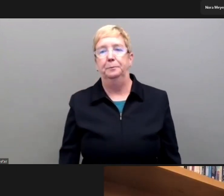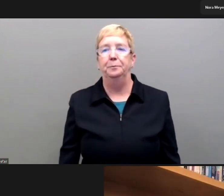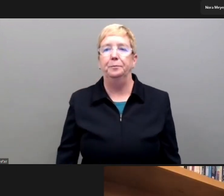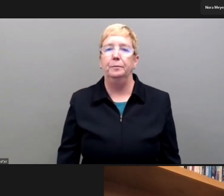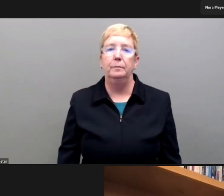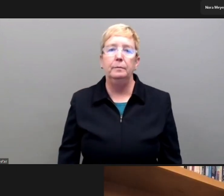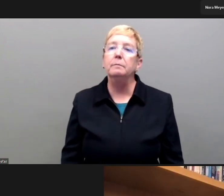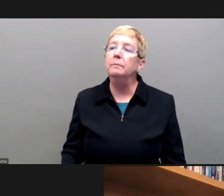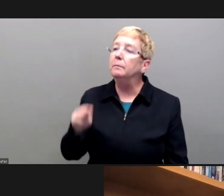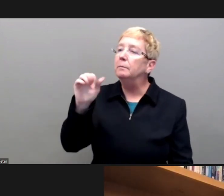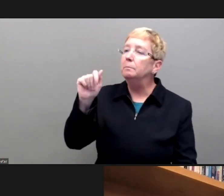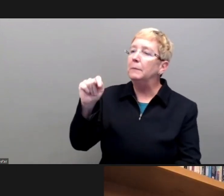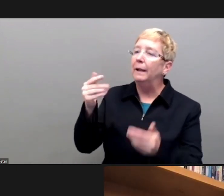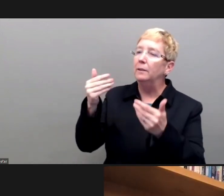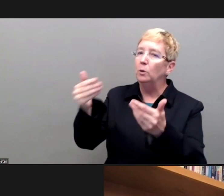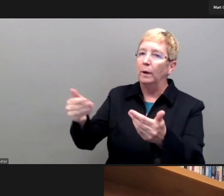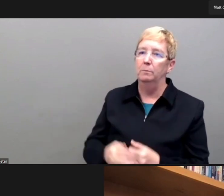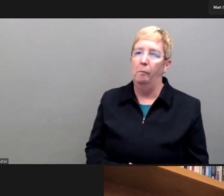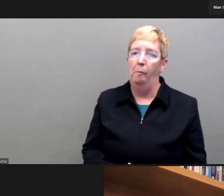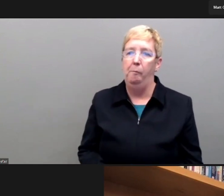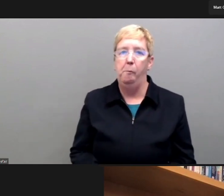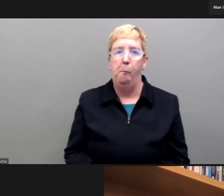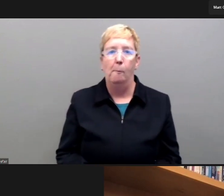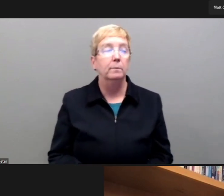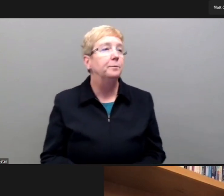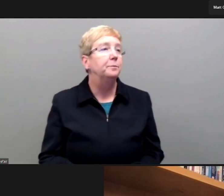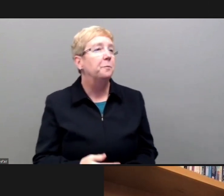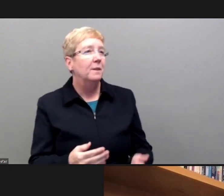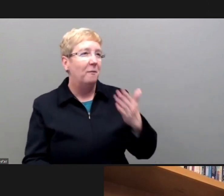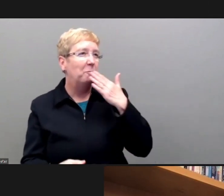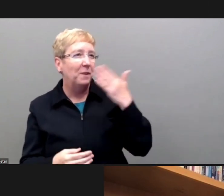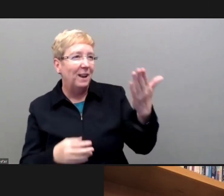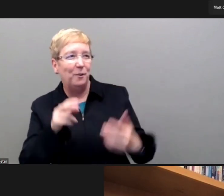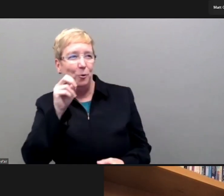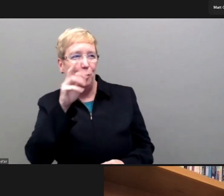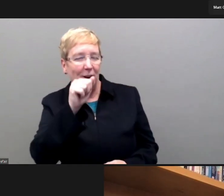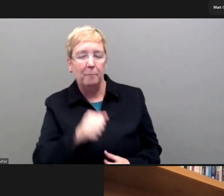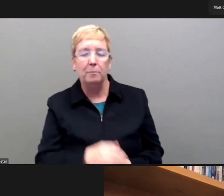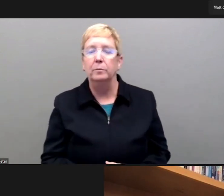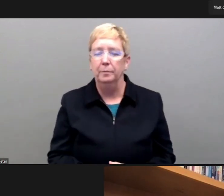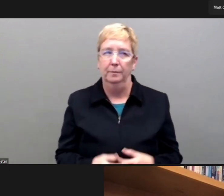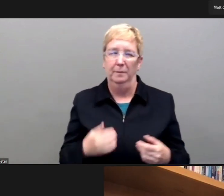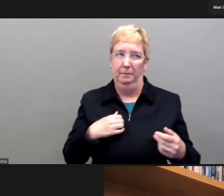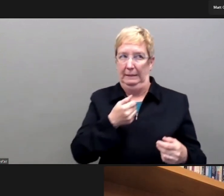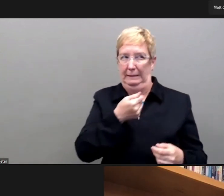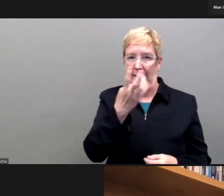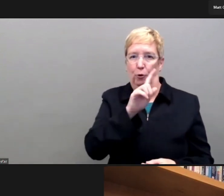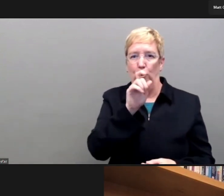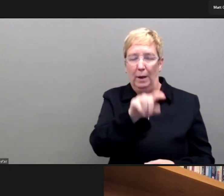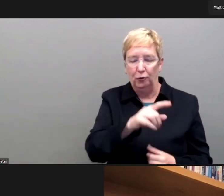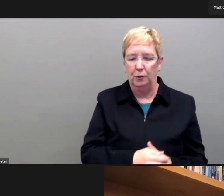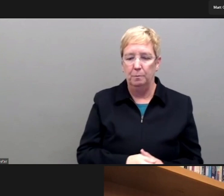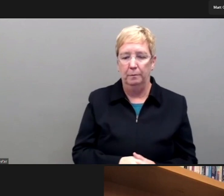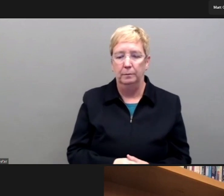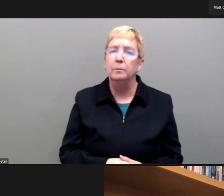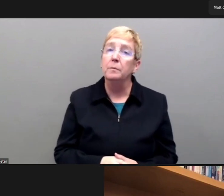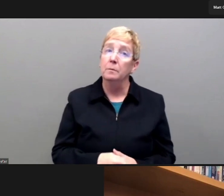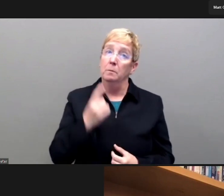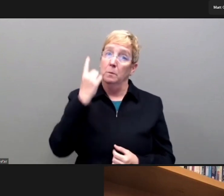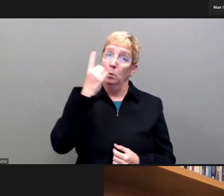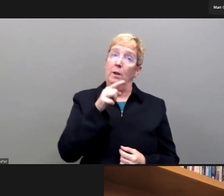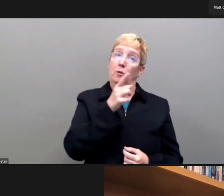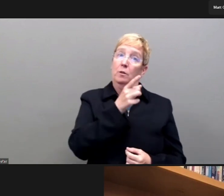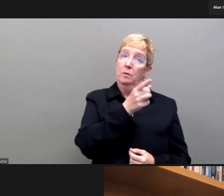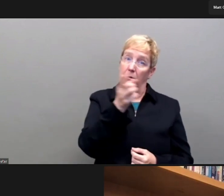Matt, go right ahead. Thanks, Nora. A couple of questions. Have you given any thought